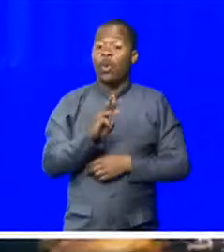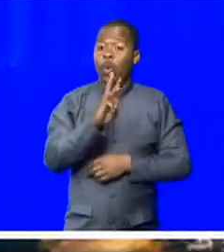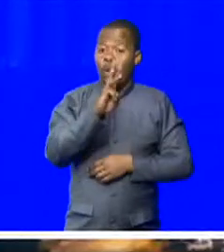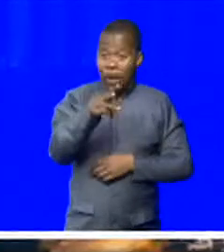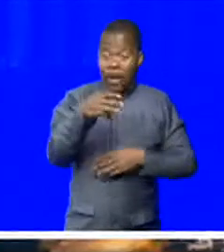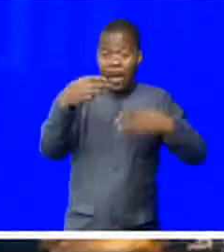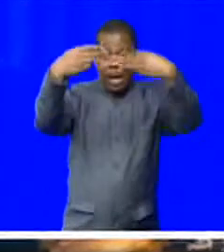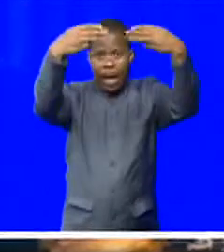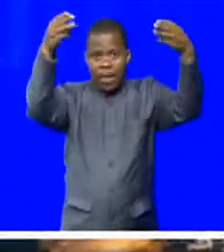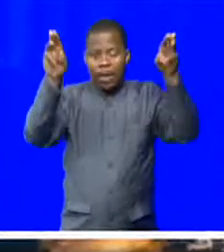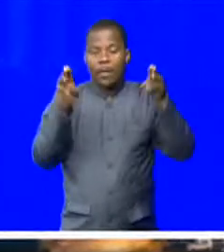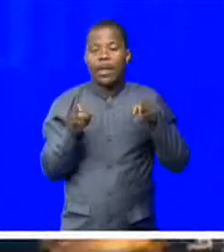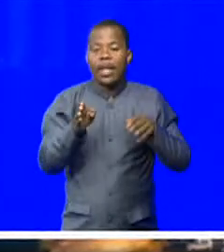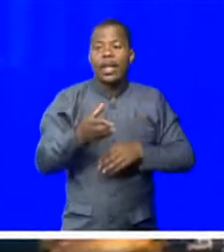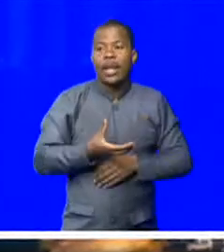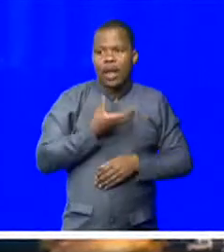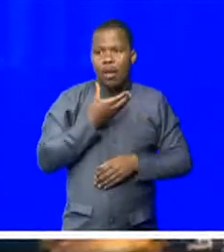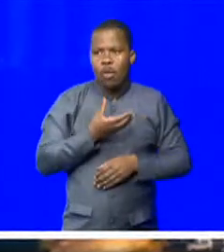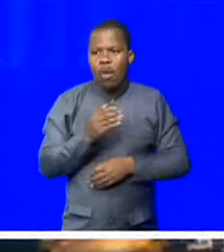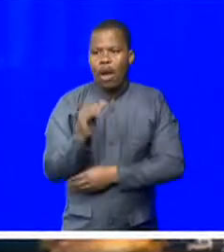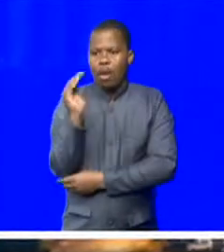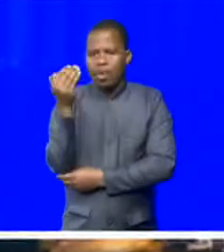year 2022-2023.